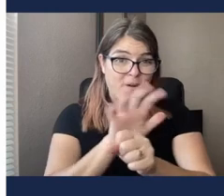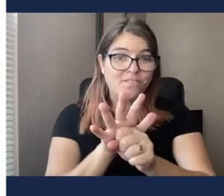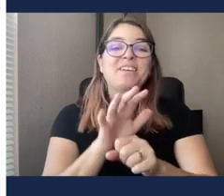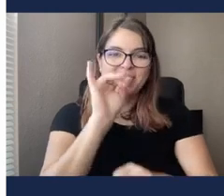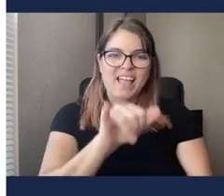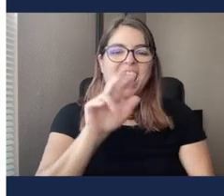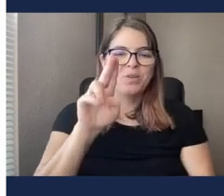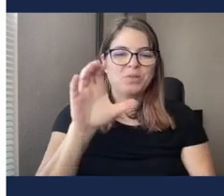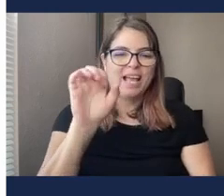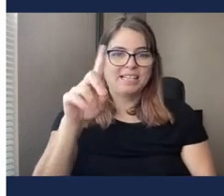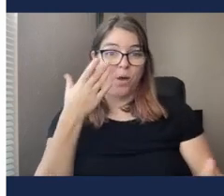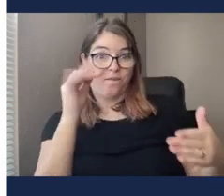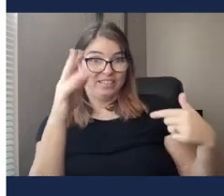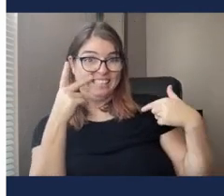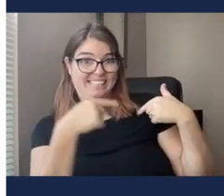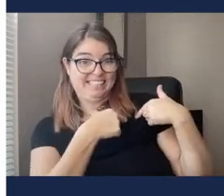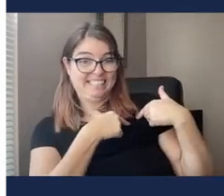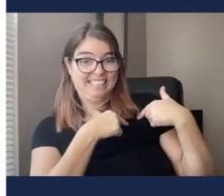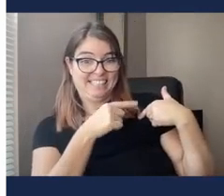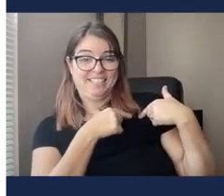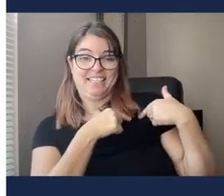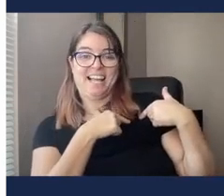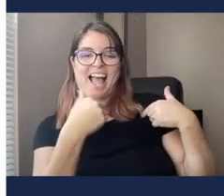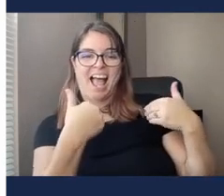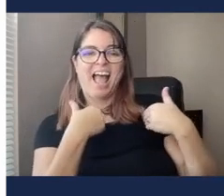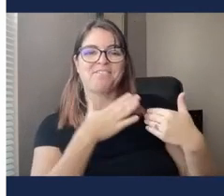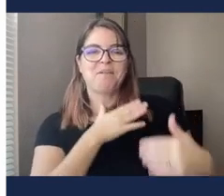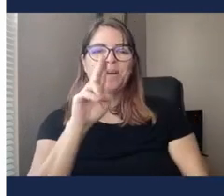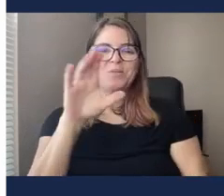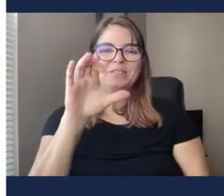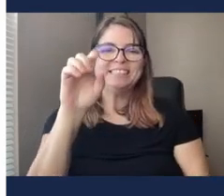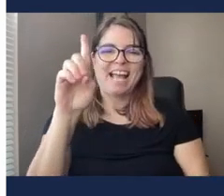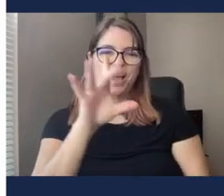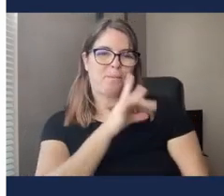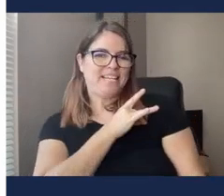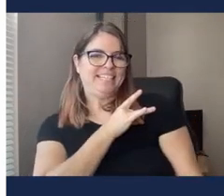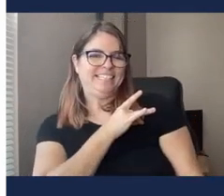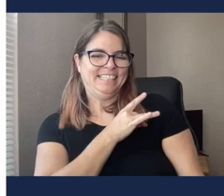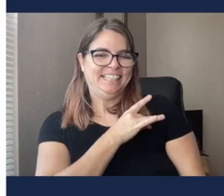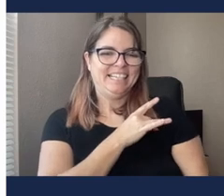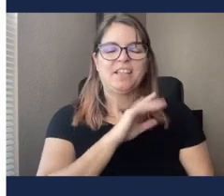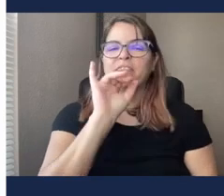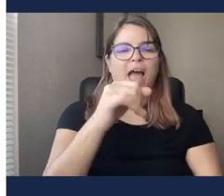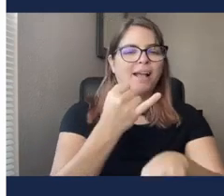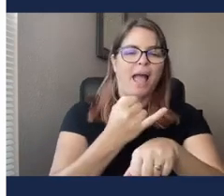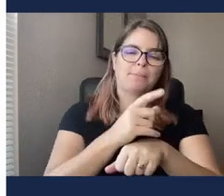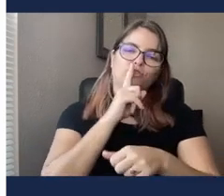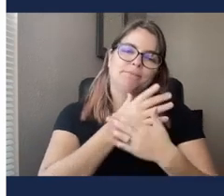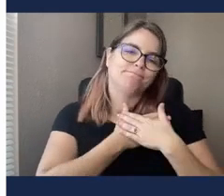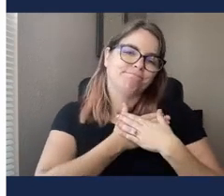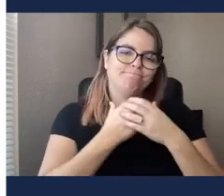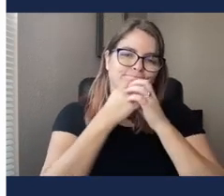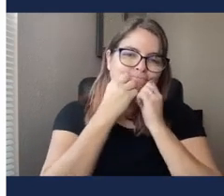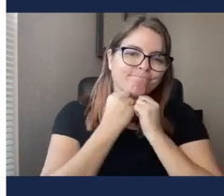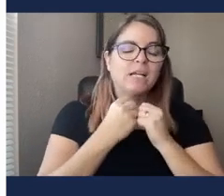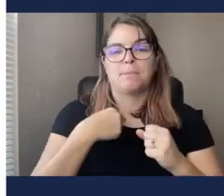I don't know if you can see it. I'm proudly wearing my UC San Diego pin. It's a campus that's near and dear to my heart, and